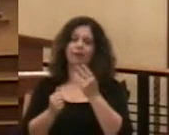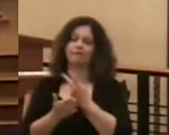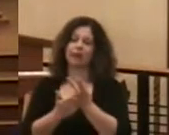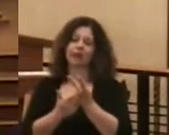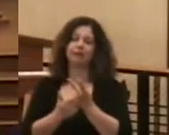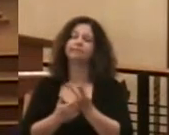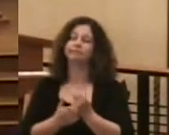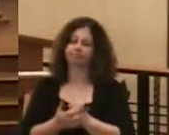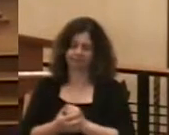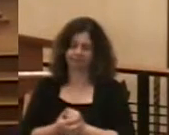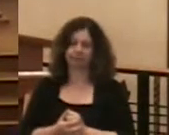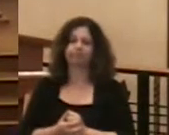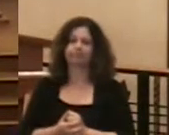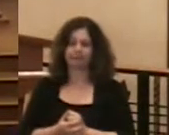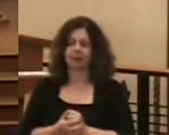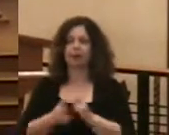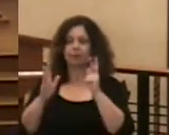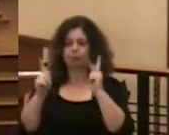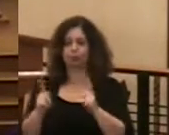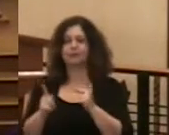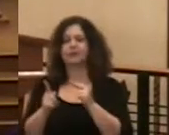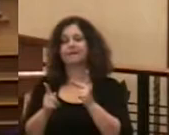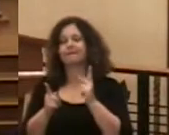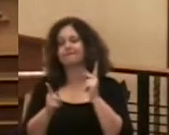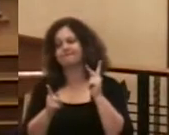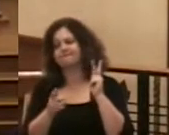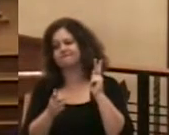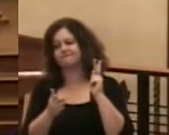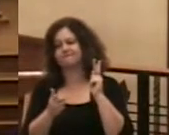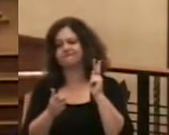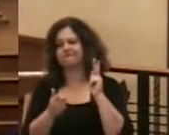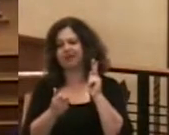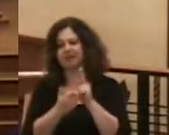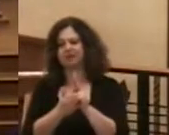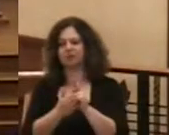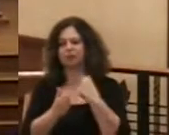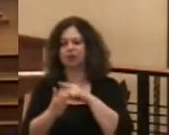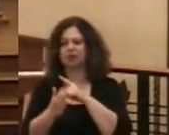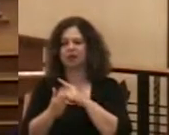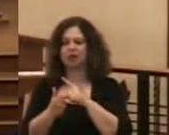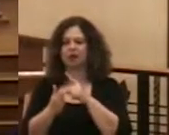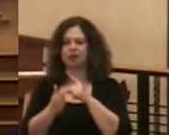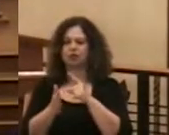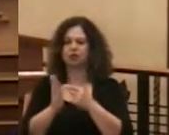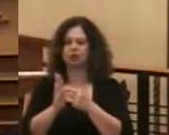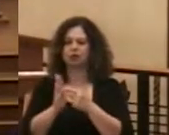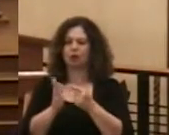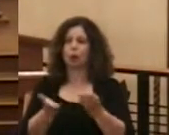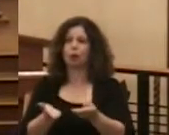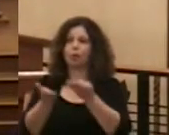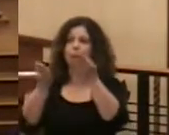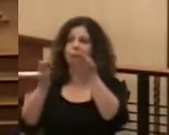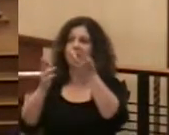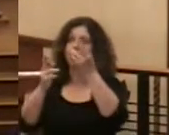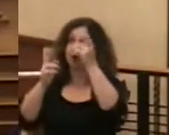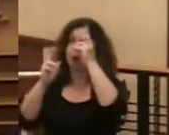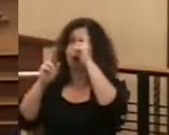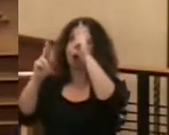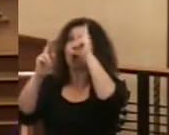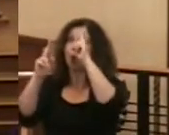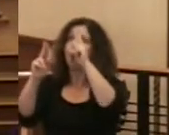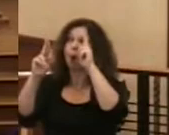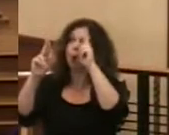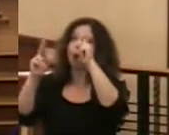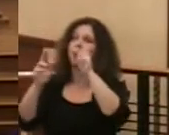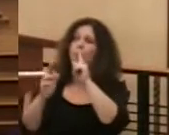other. And when that person who fails has been set up on a pedestal, could be a business or religious